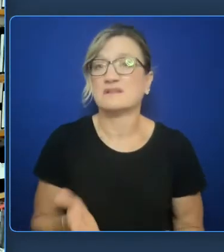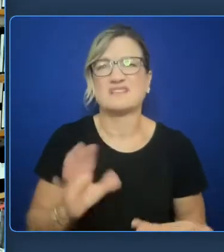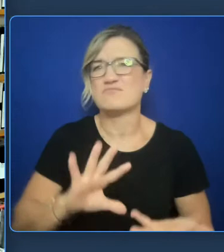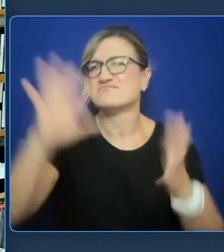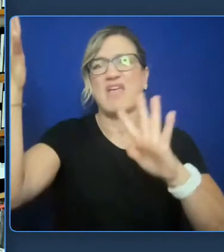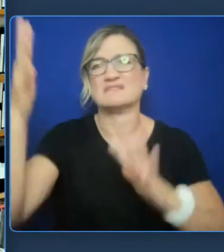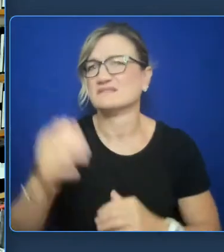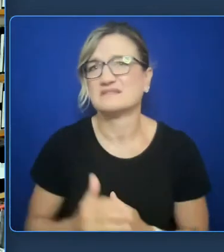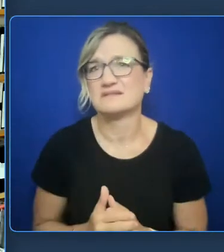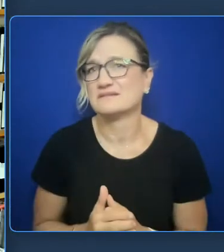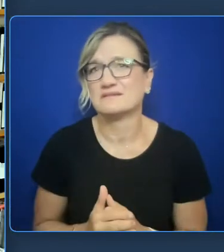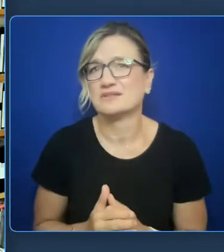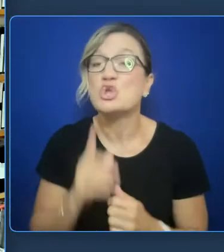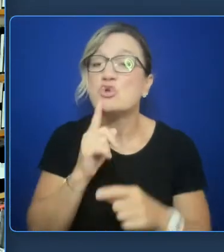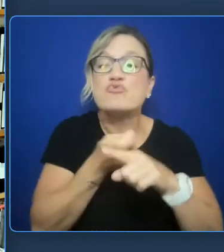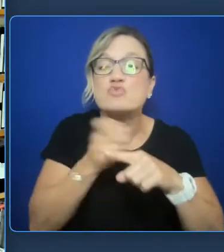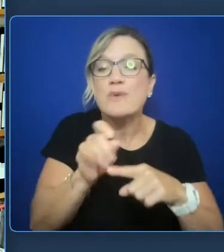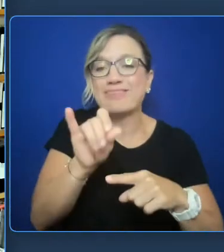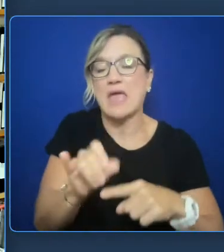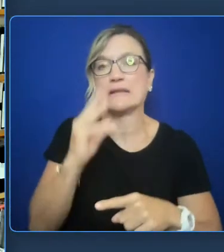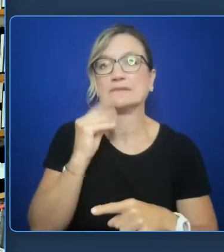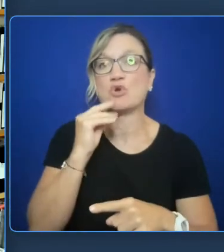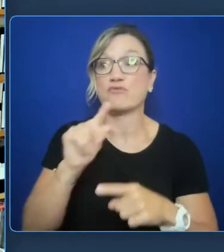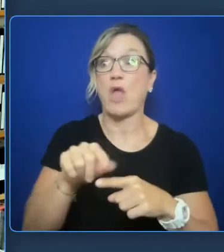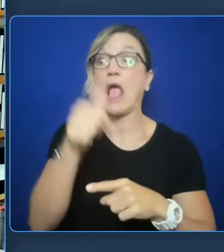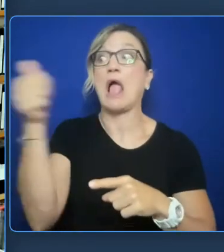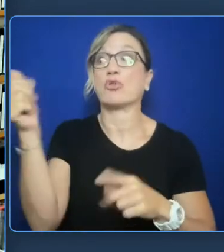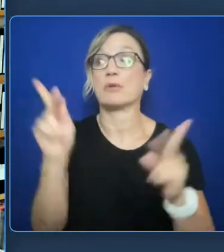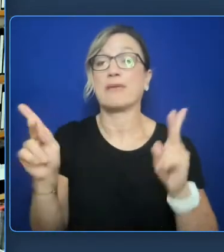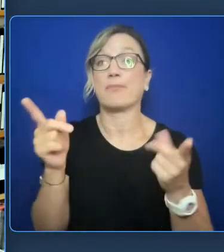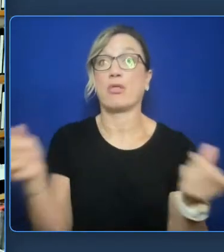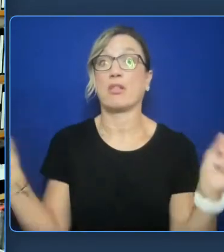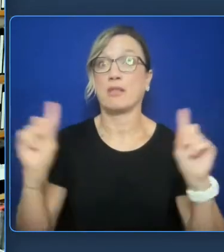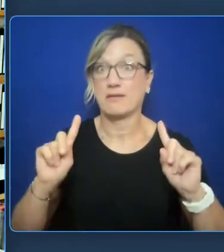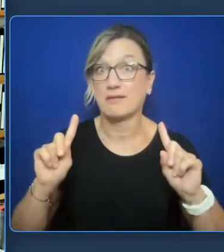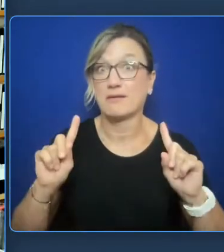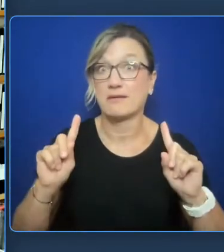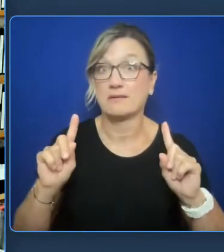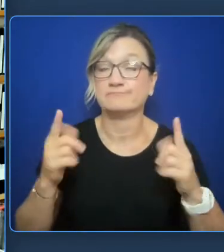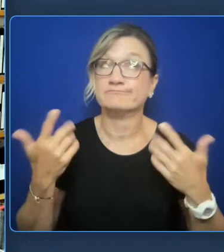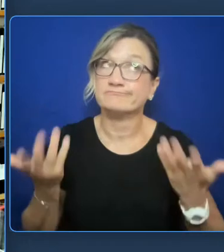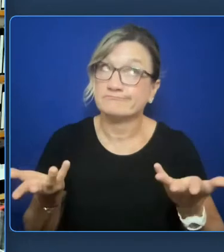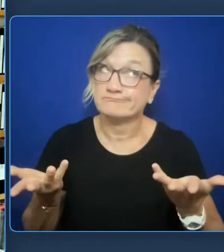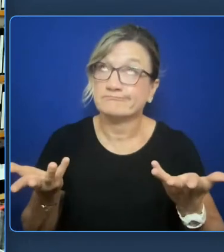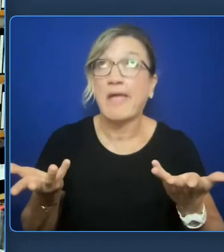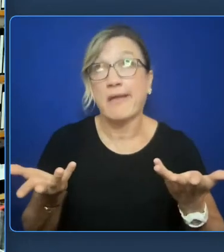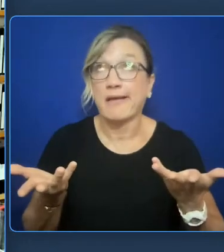mess. It's everything. You've ruined the experience for people sitting around you, et cetera, et cetera.